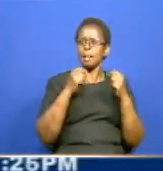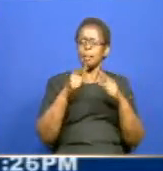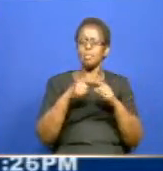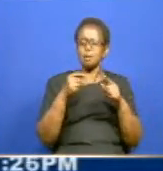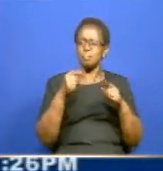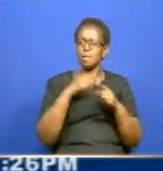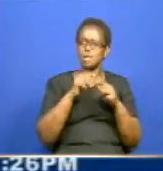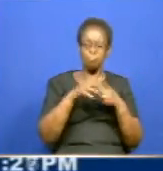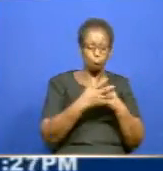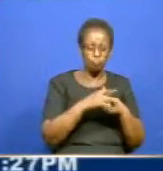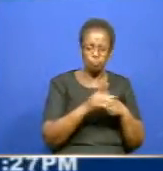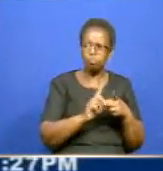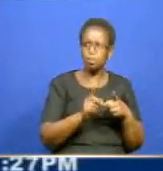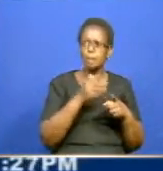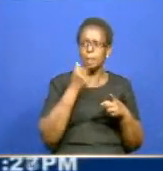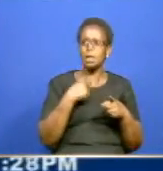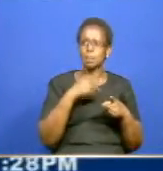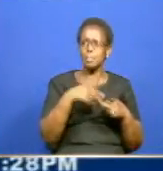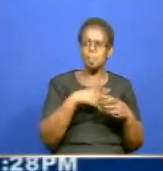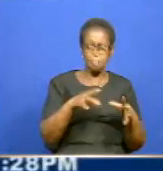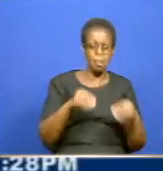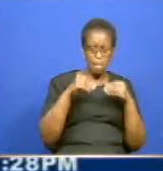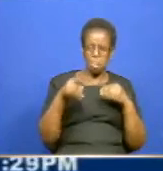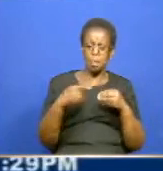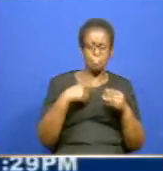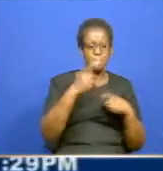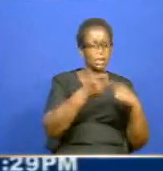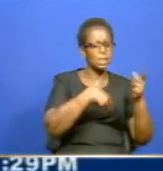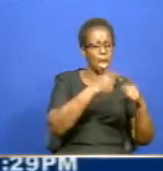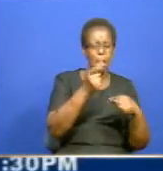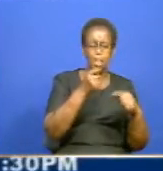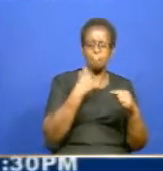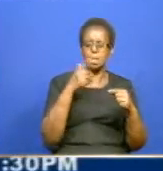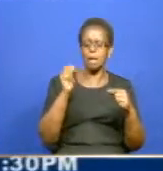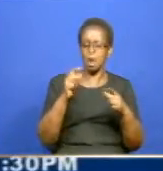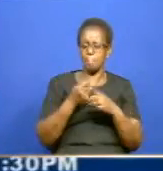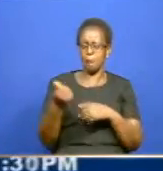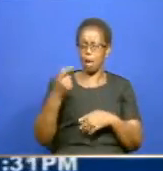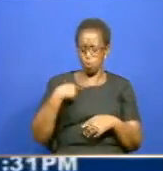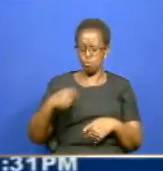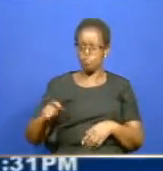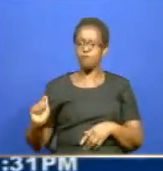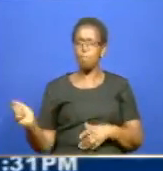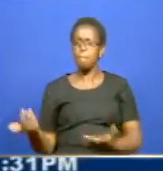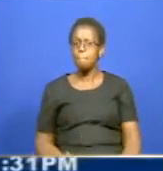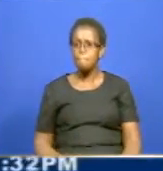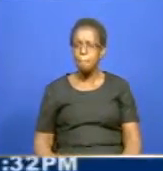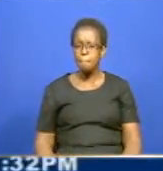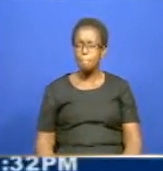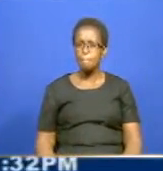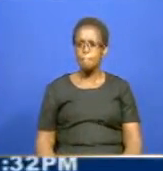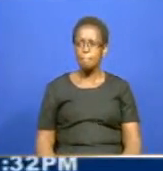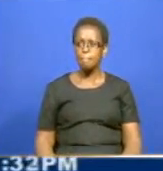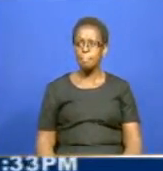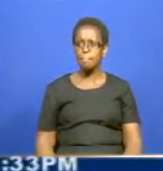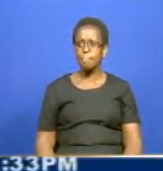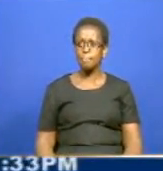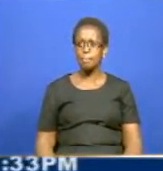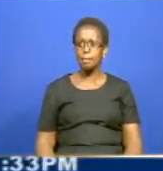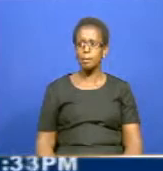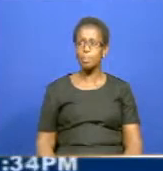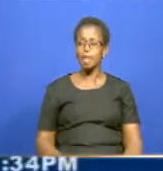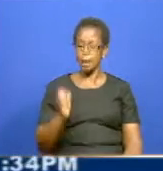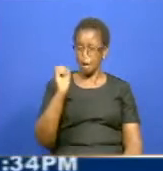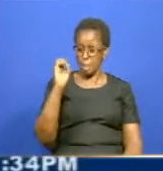chopper, let me take this part and sell it so I can buy uniform. So these are very serious matters. So, Mr. Speaker, sir, if